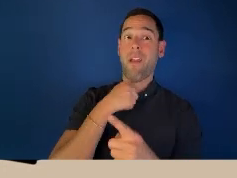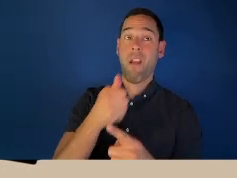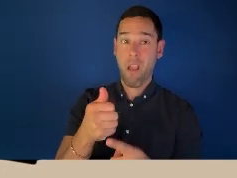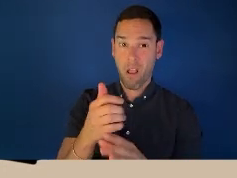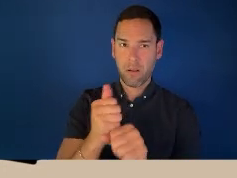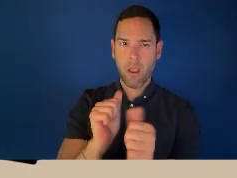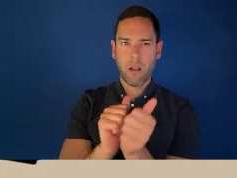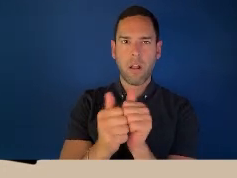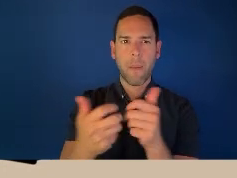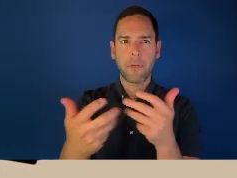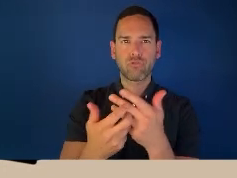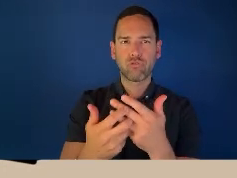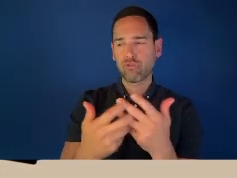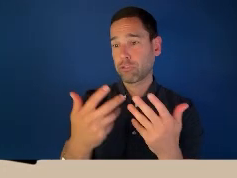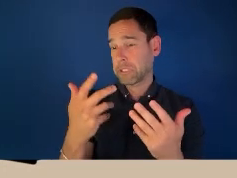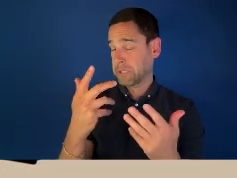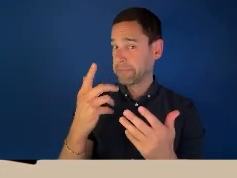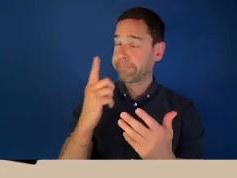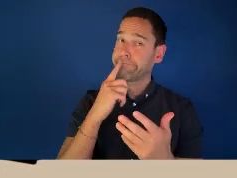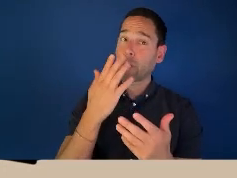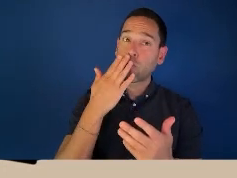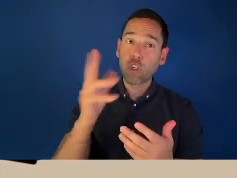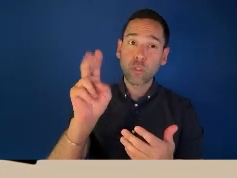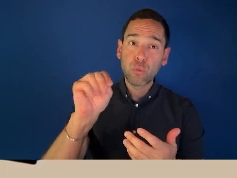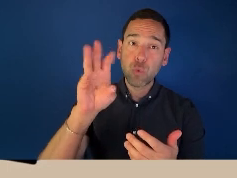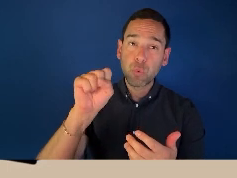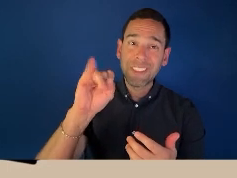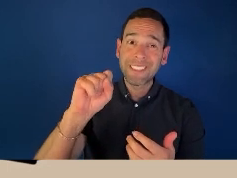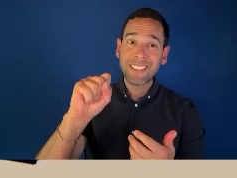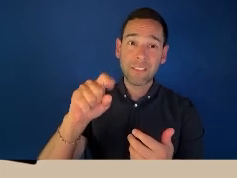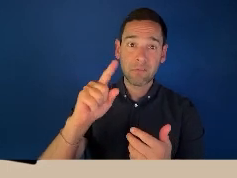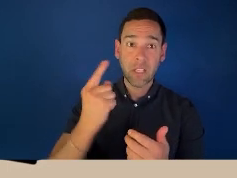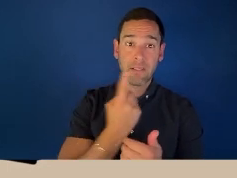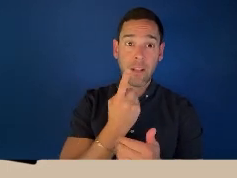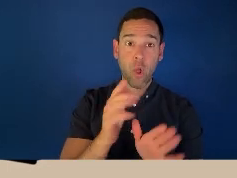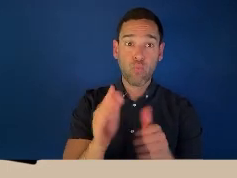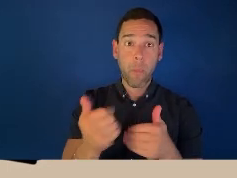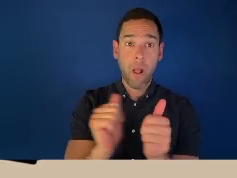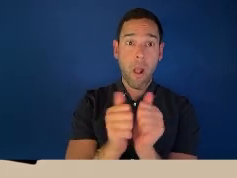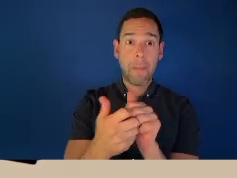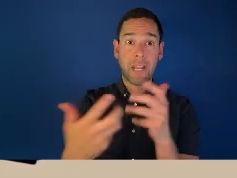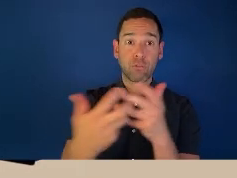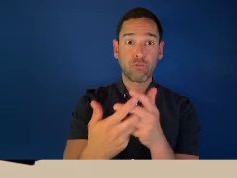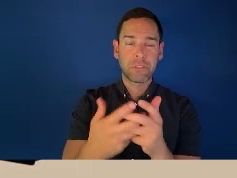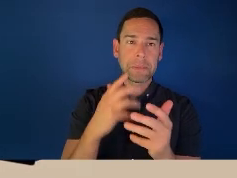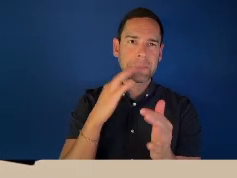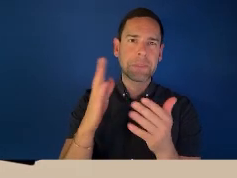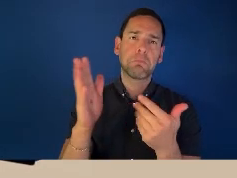entire process, as I did all the paperwork before I started going to school here.